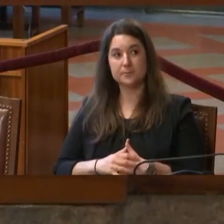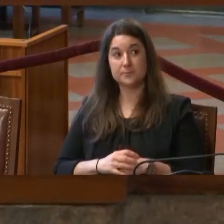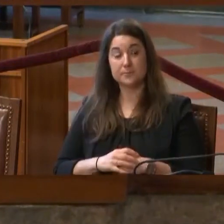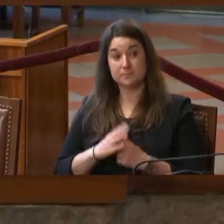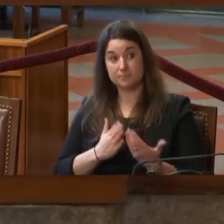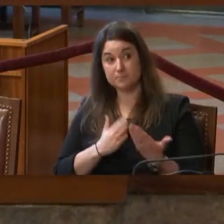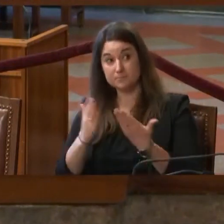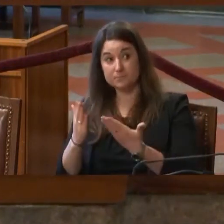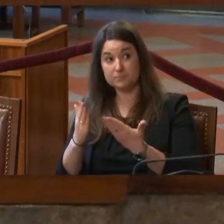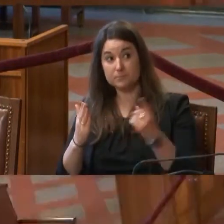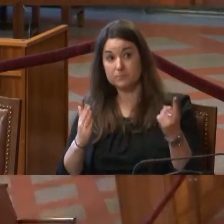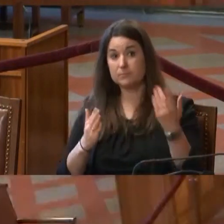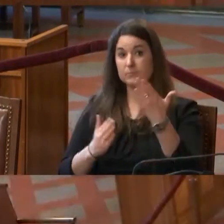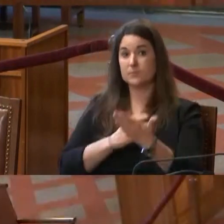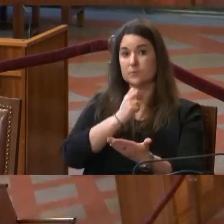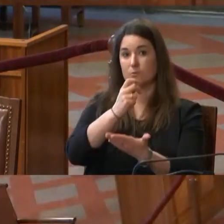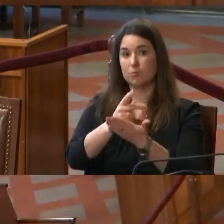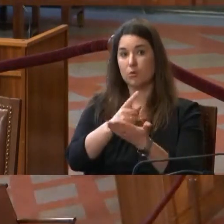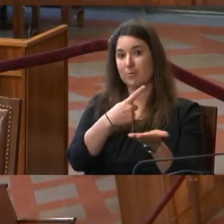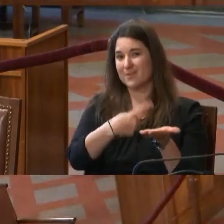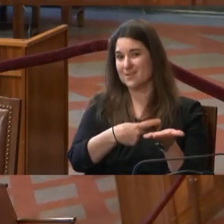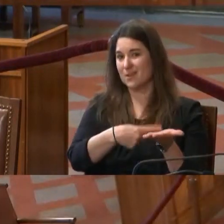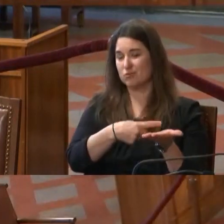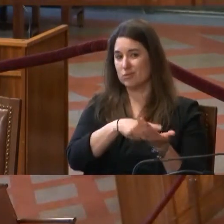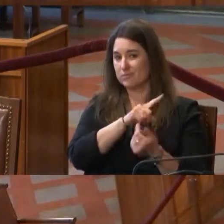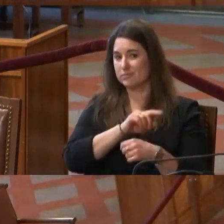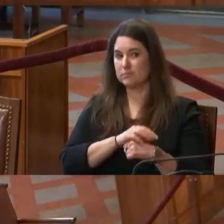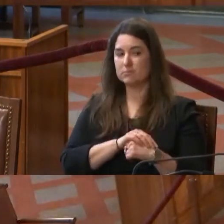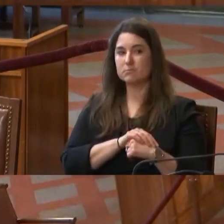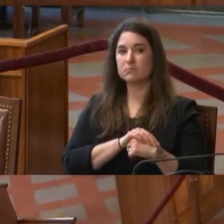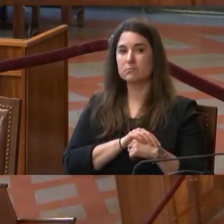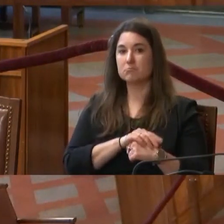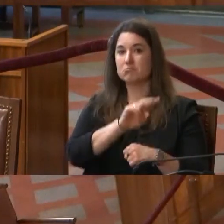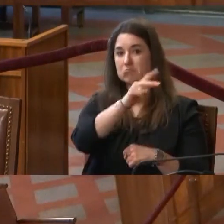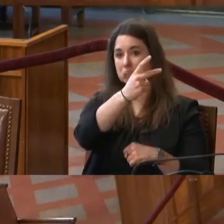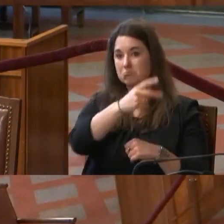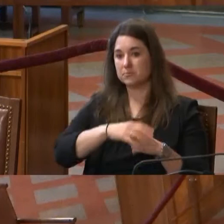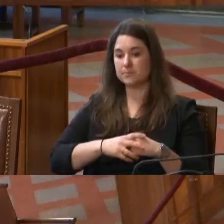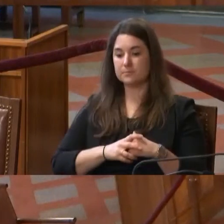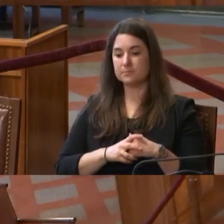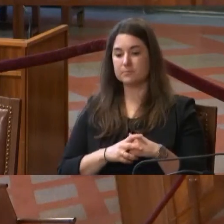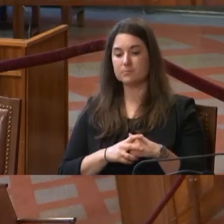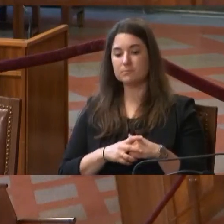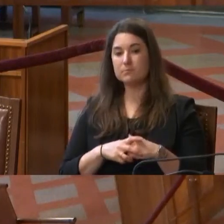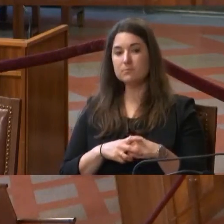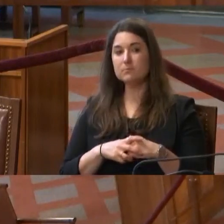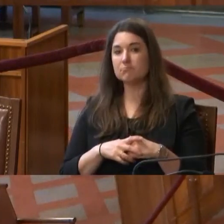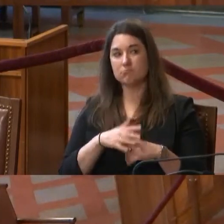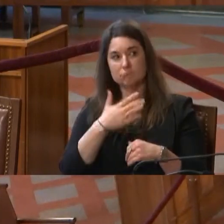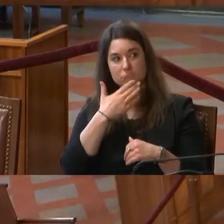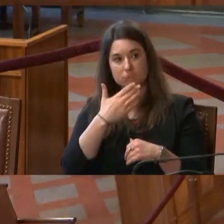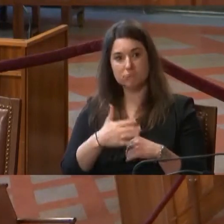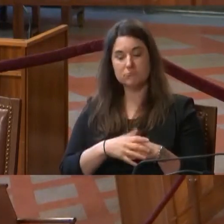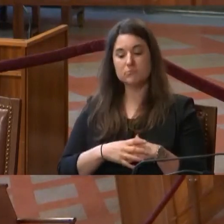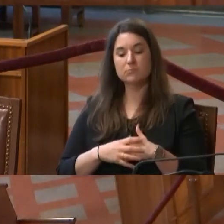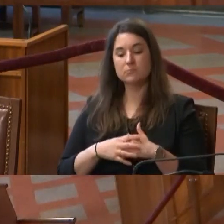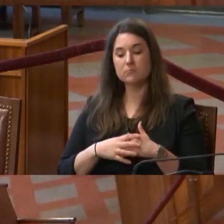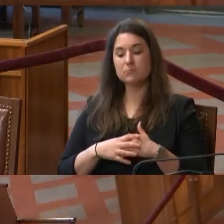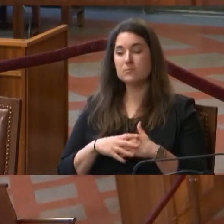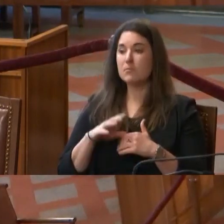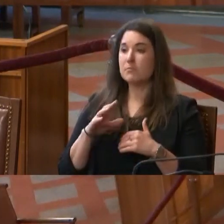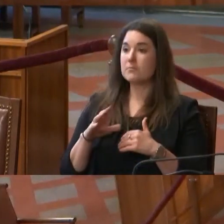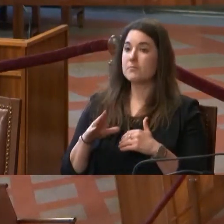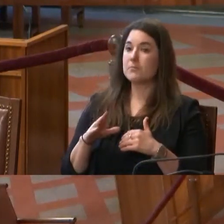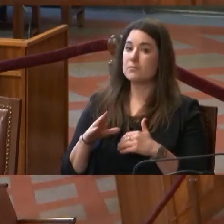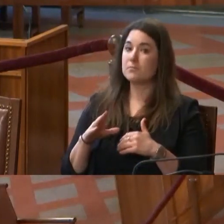Need a motion? Discussion. Second. Thank you. So,